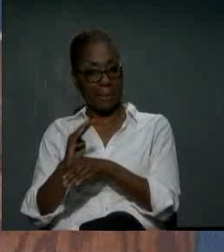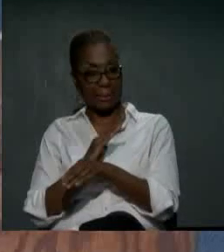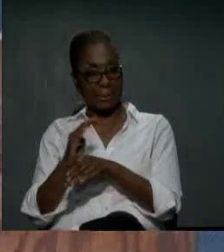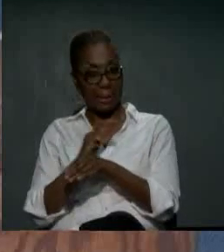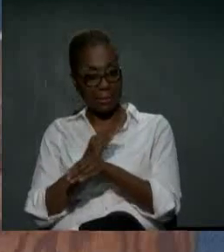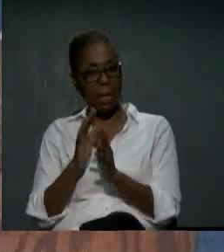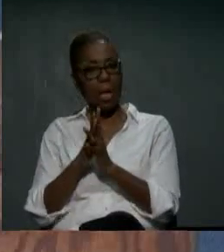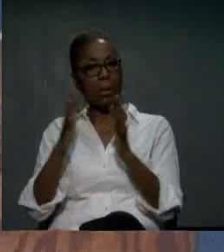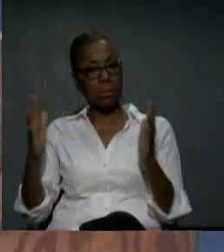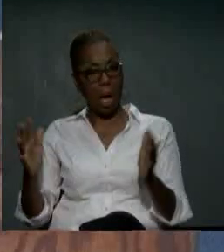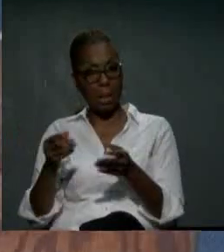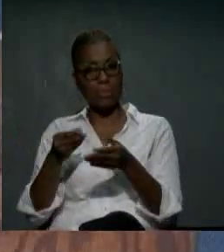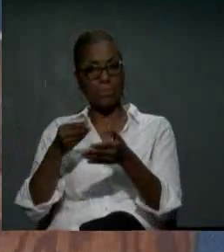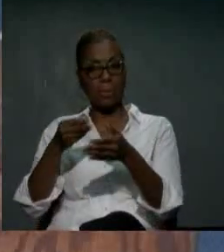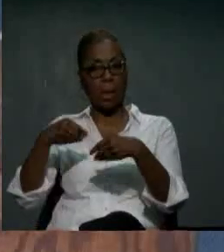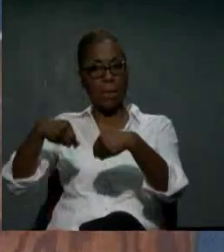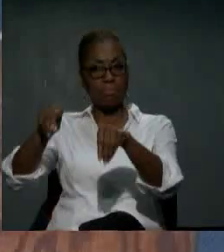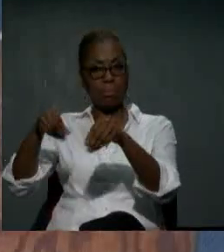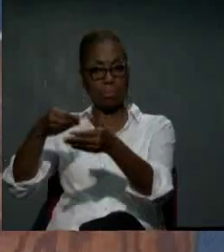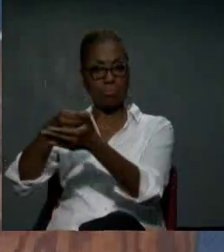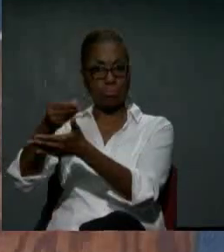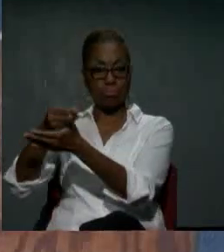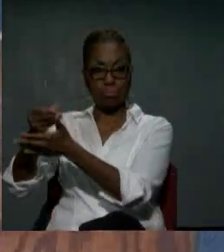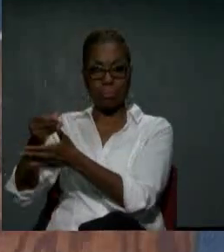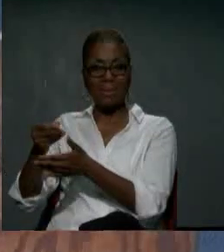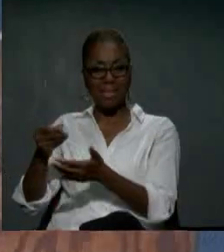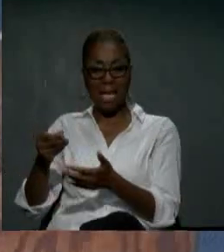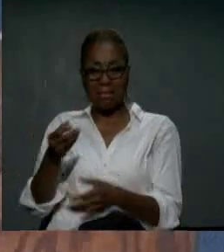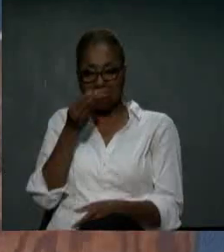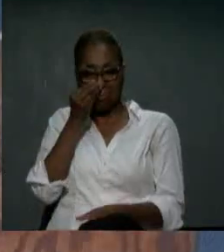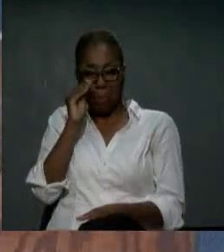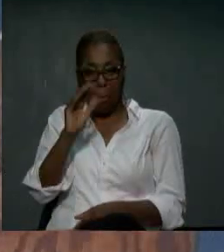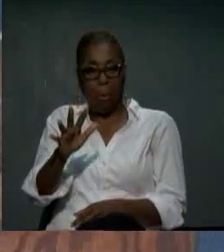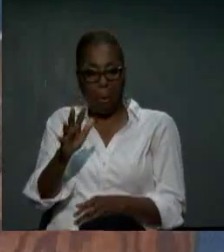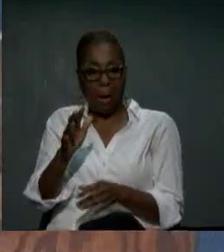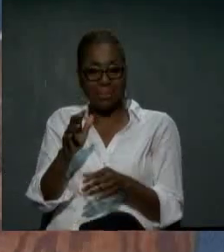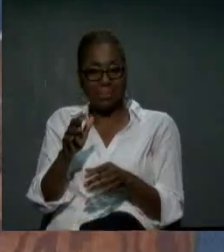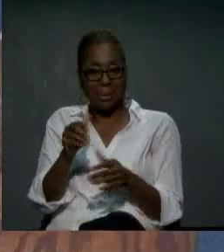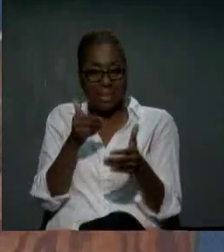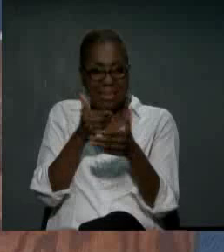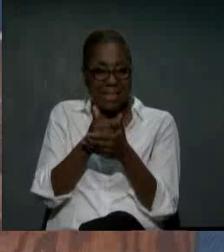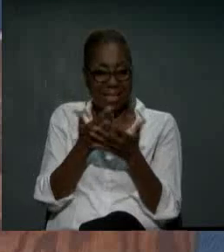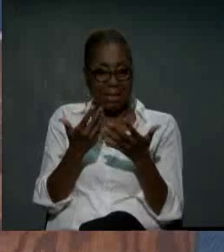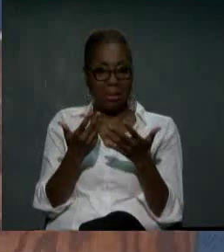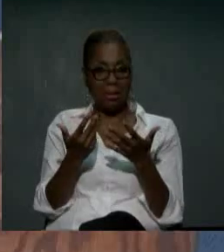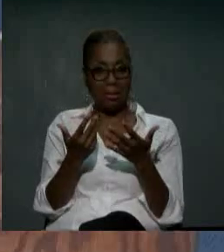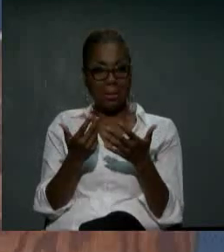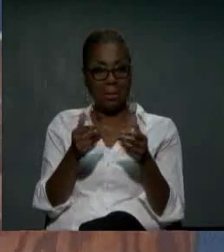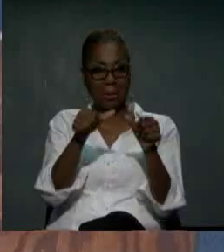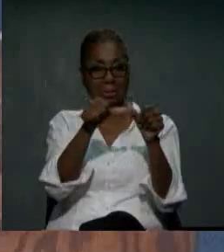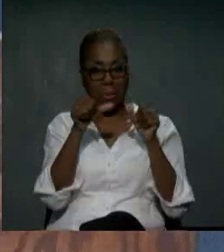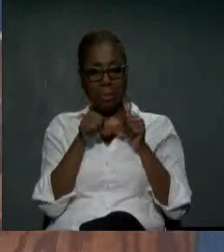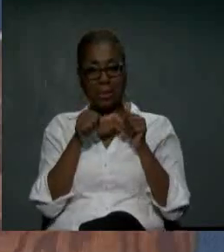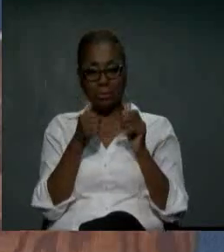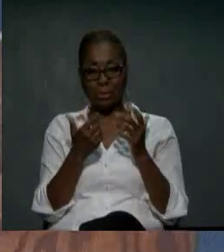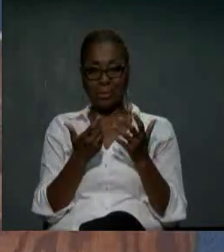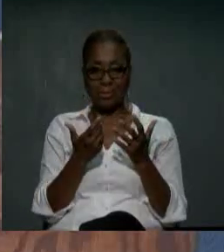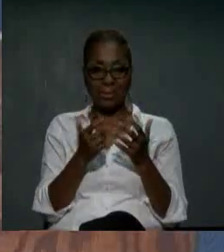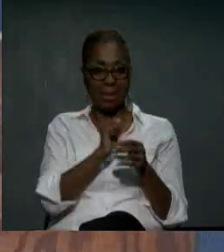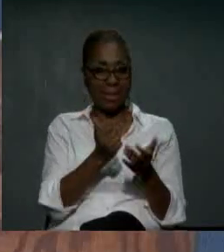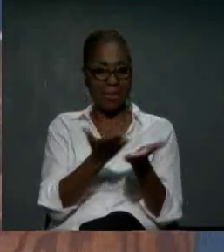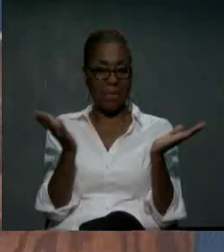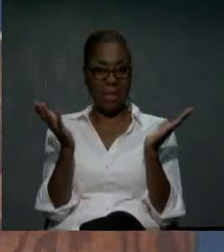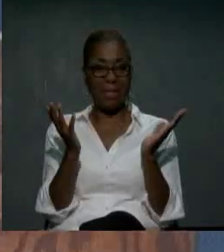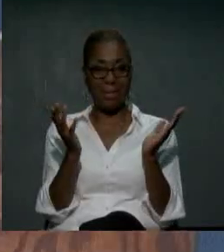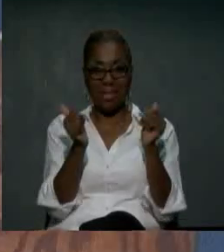are a lot of retail businesses that would not care to be right next to a location where